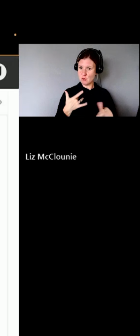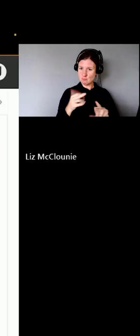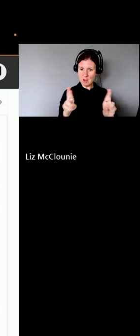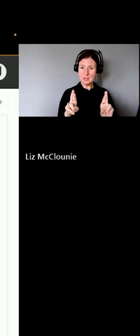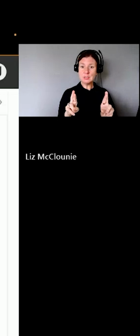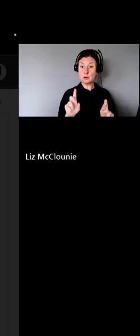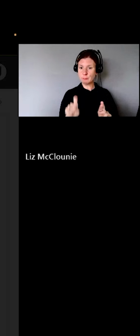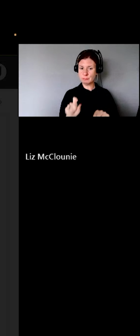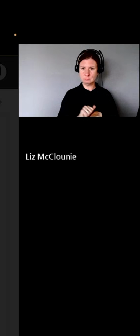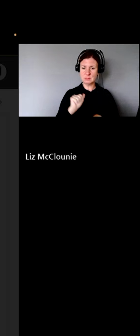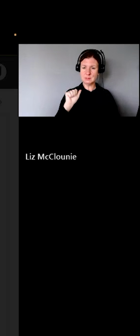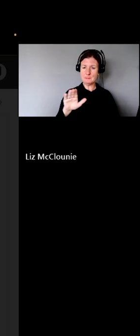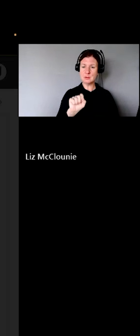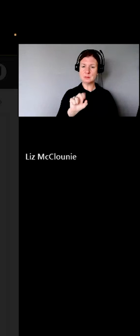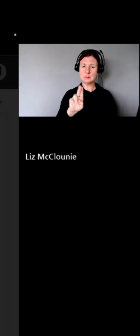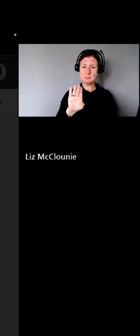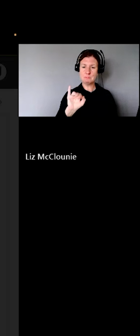Submit.